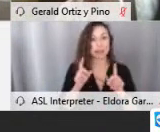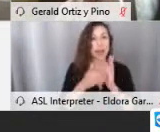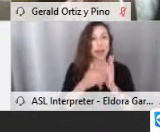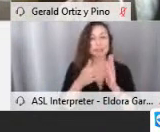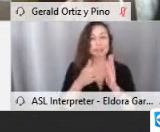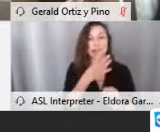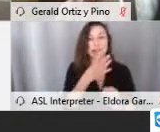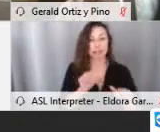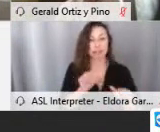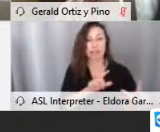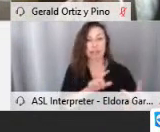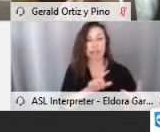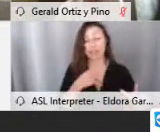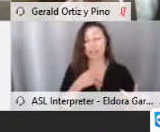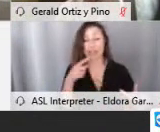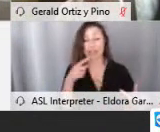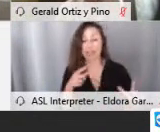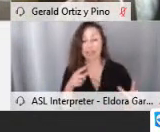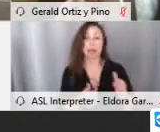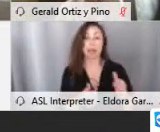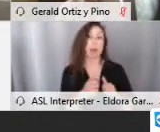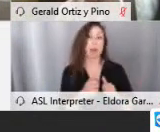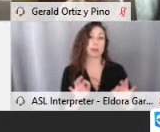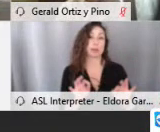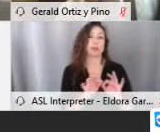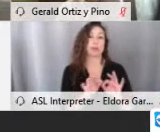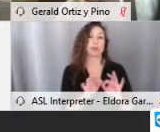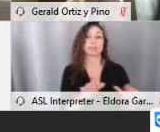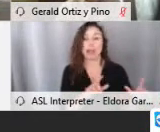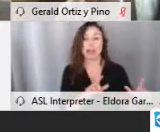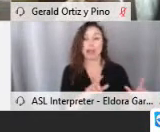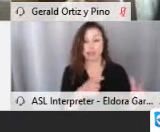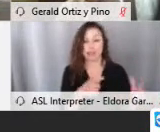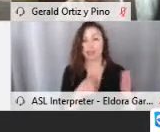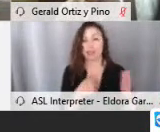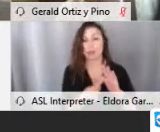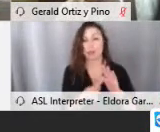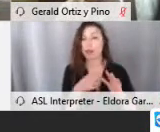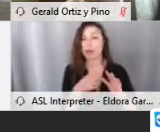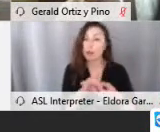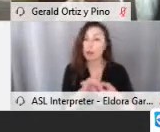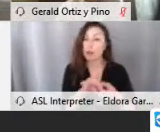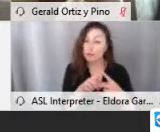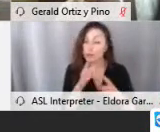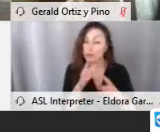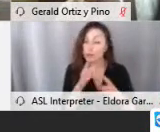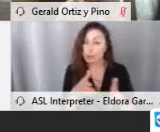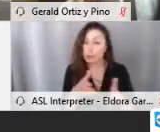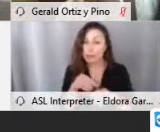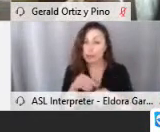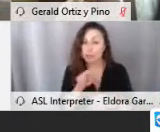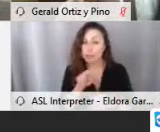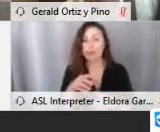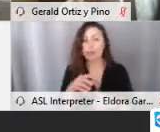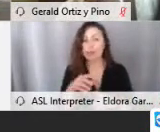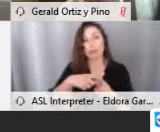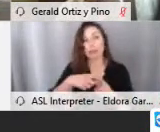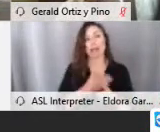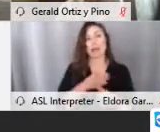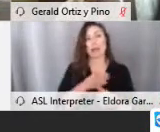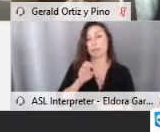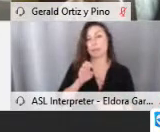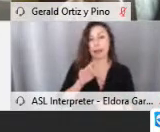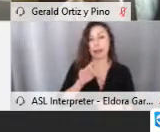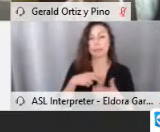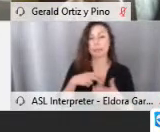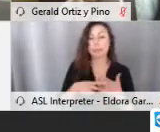this is the most important slide I've presented in all those slides as it relates to the people of New Mexico and our Medicaid program. And